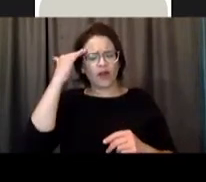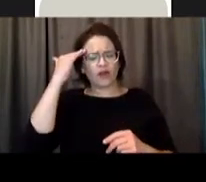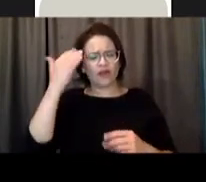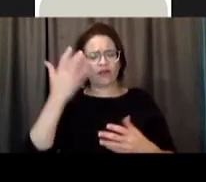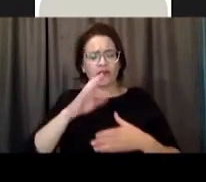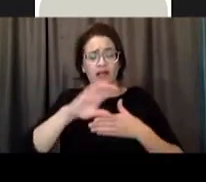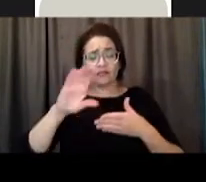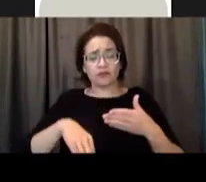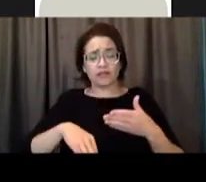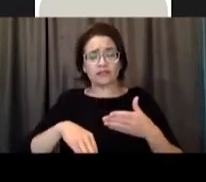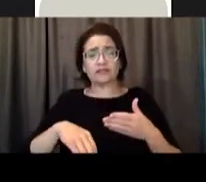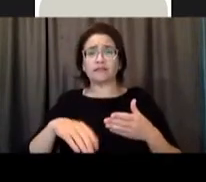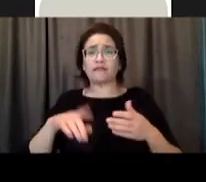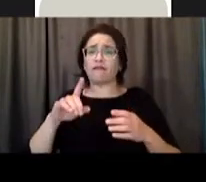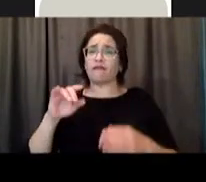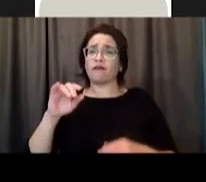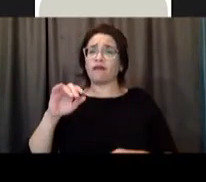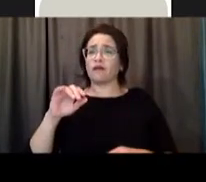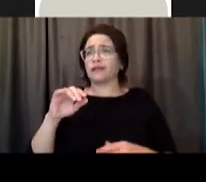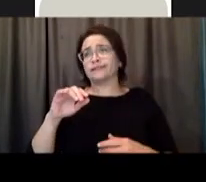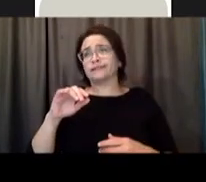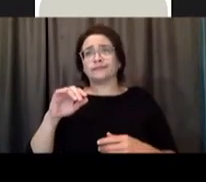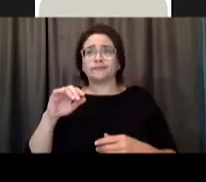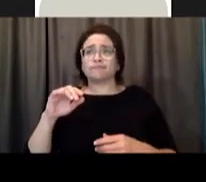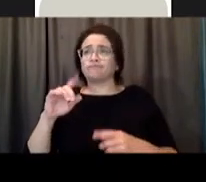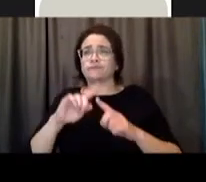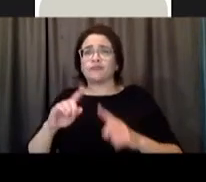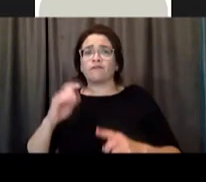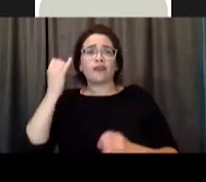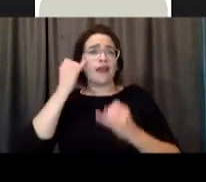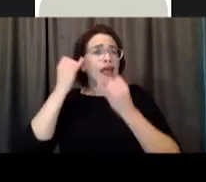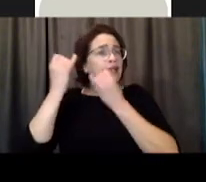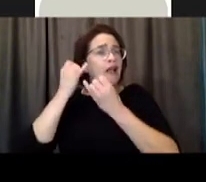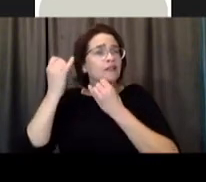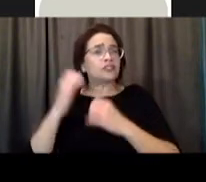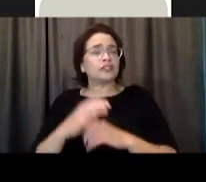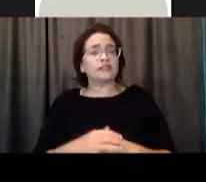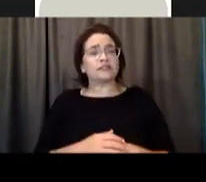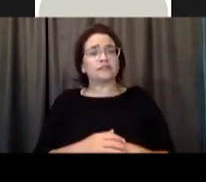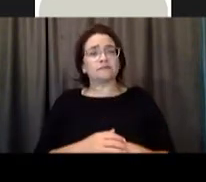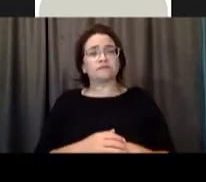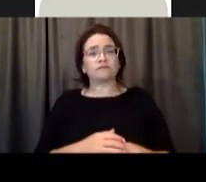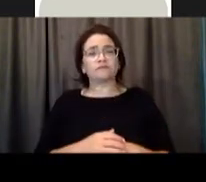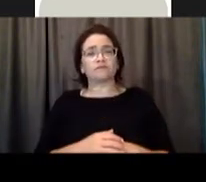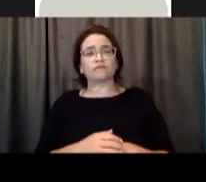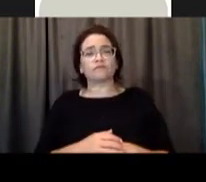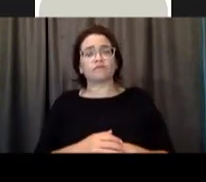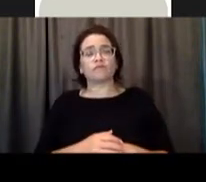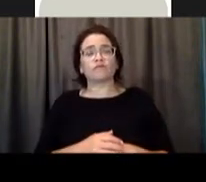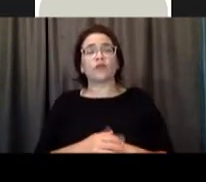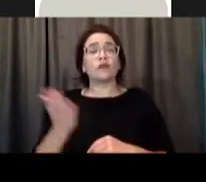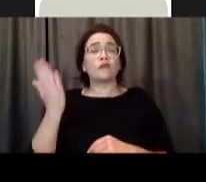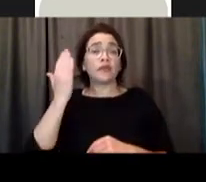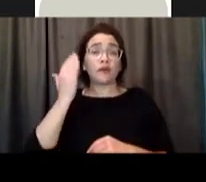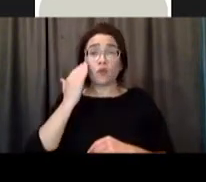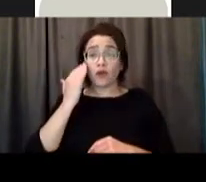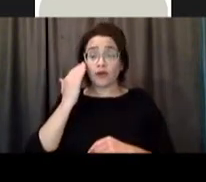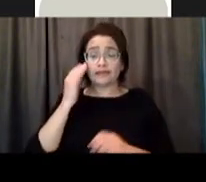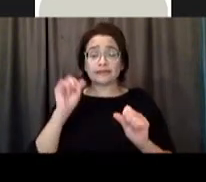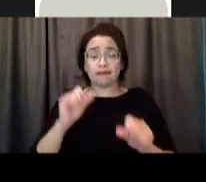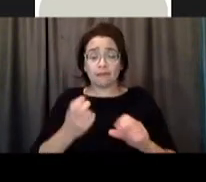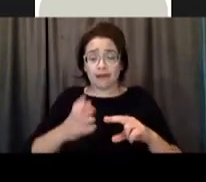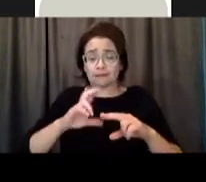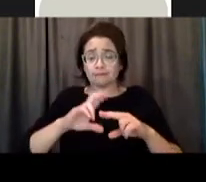develop a moral compass. This awareness can be fostered by visiting historic sites and museums,